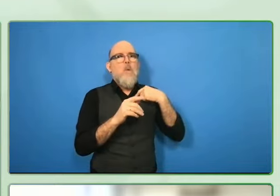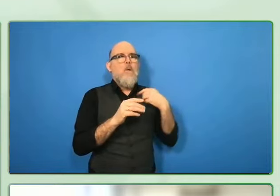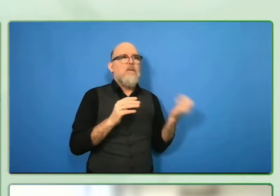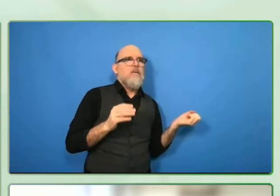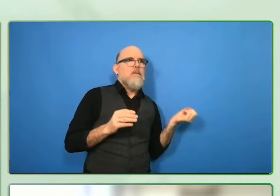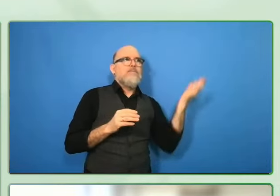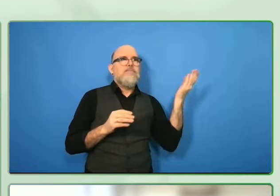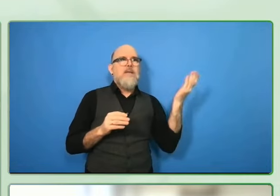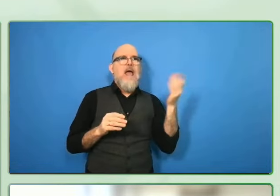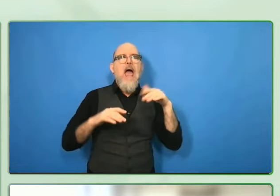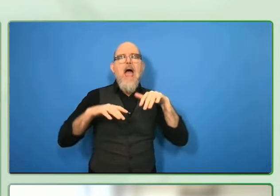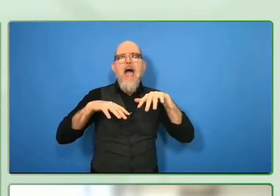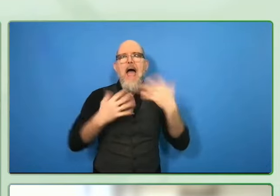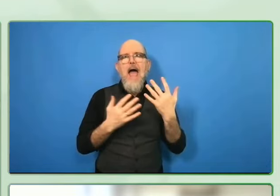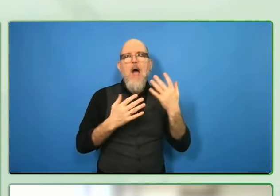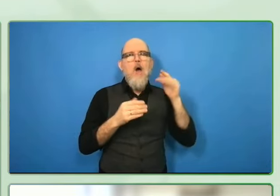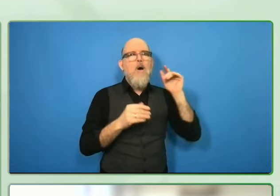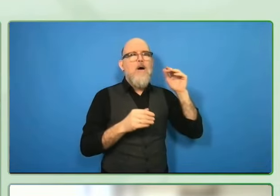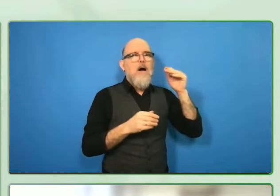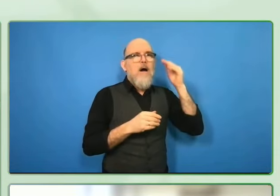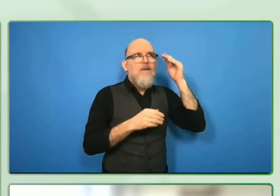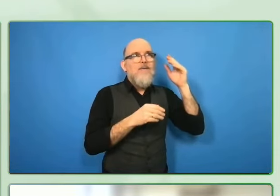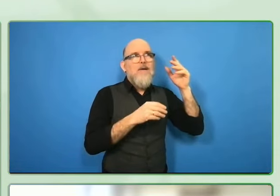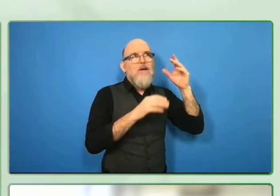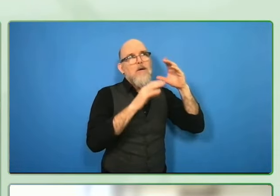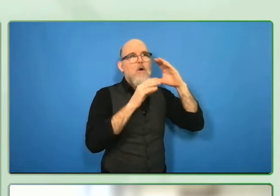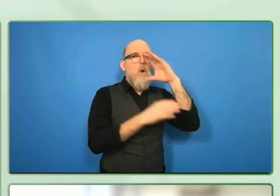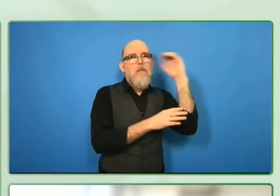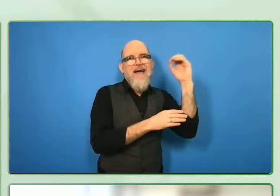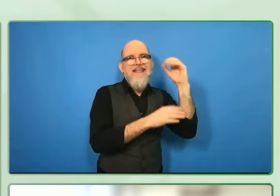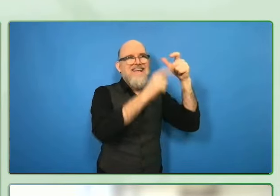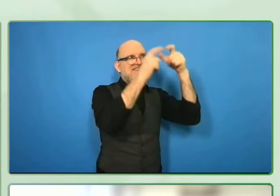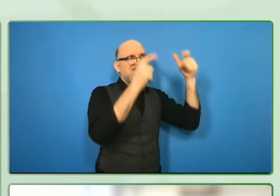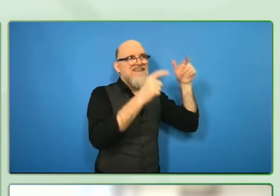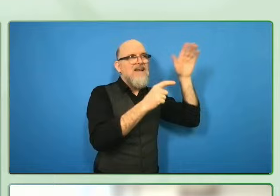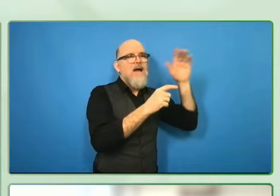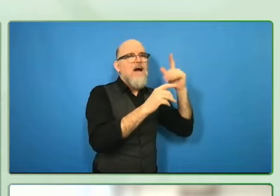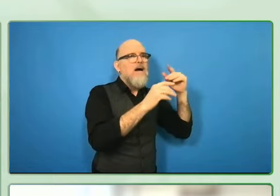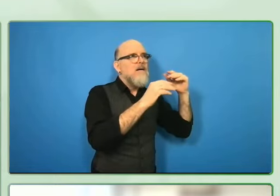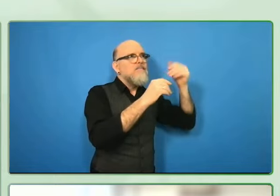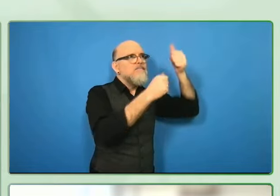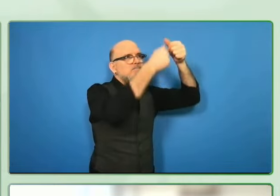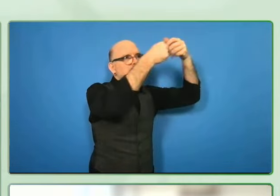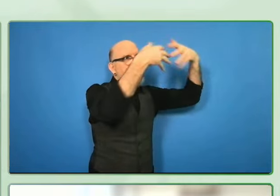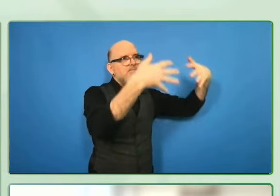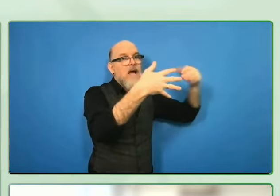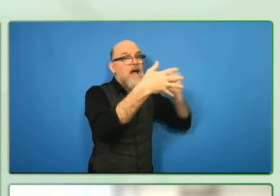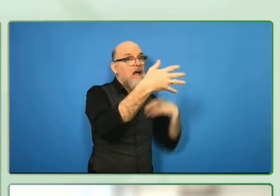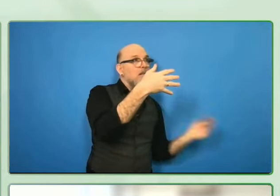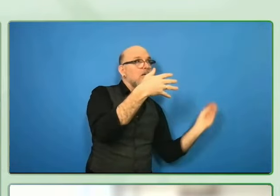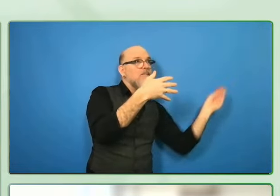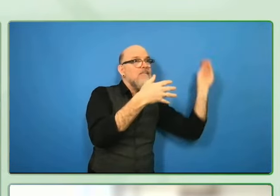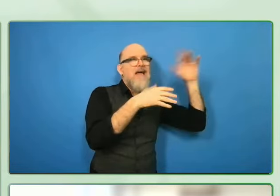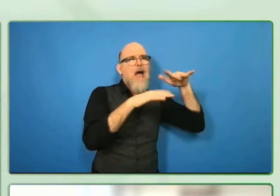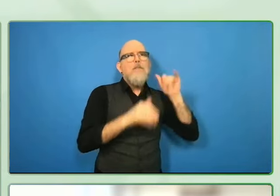to this. What that does to someone's confidence from an emotional perspective. Perhaps you've been rejected for a previous adjustment or the budget